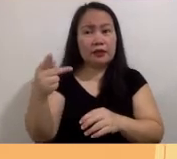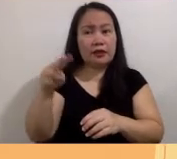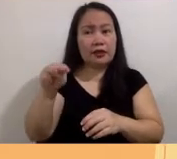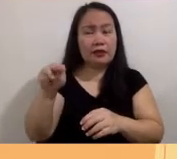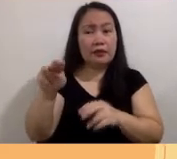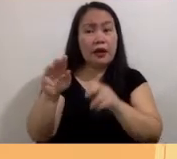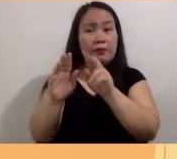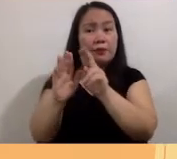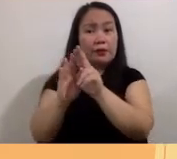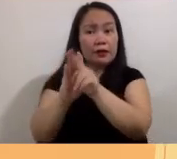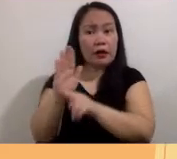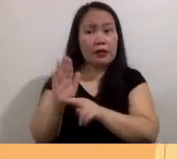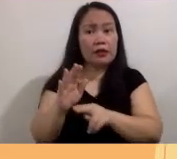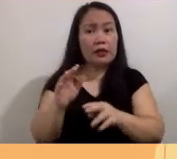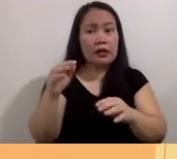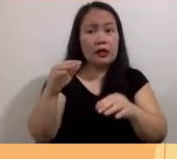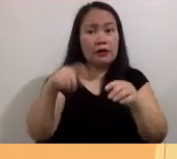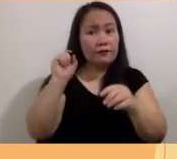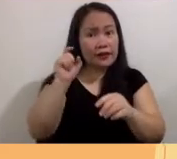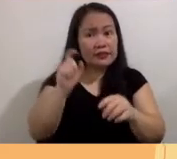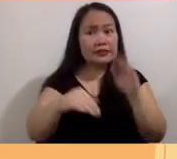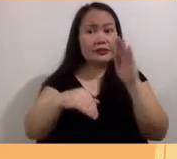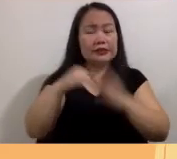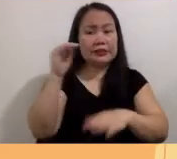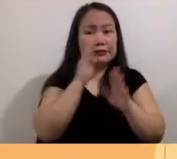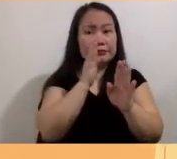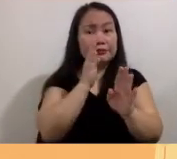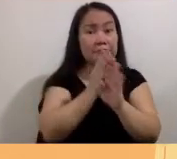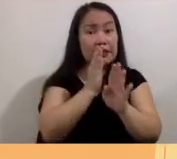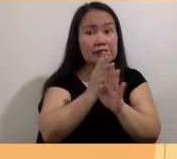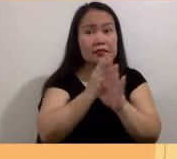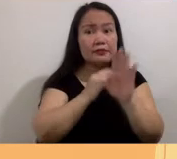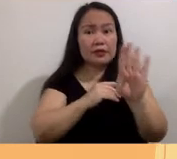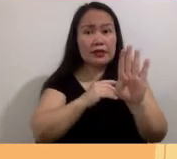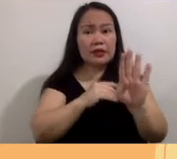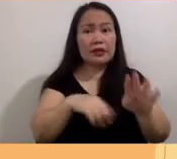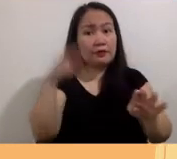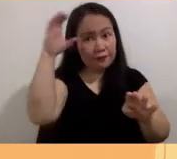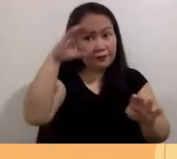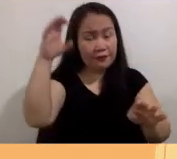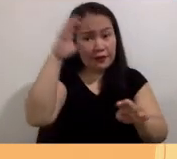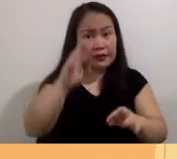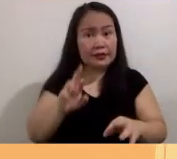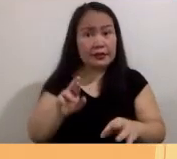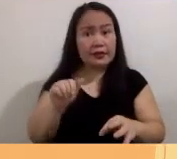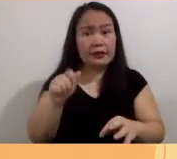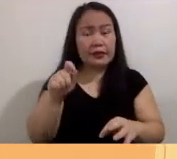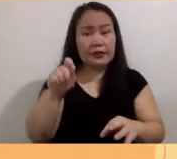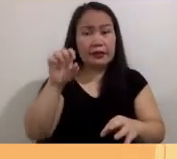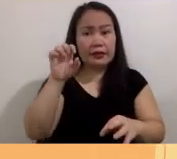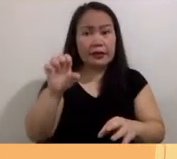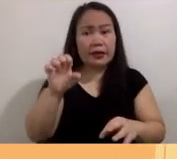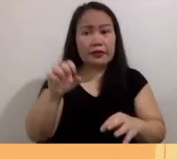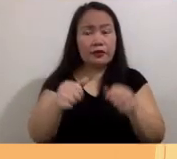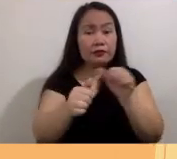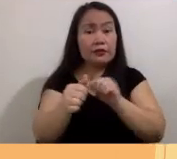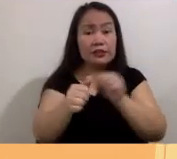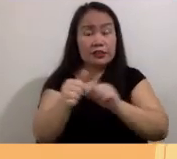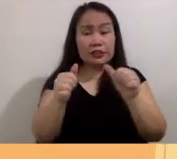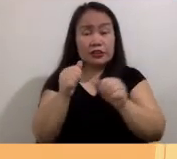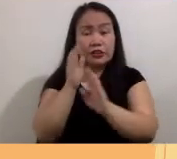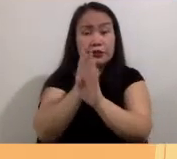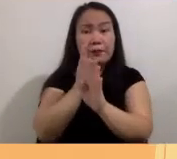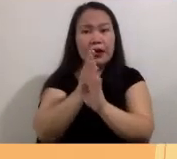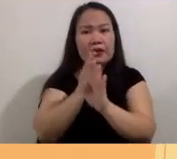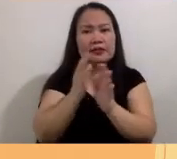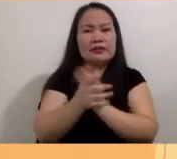B, find the rate of each bus. So, let me repeat. Bus A travels 120